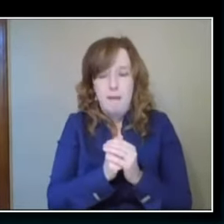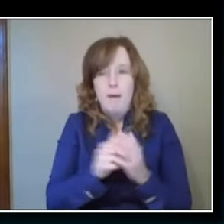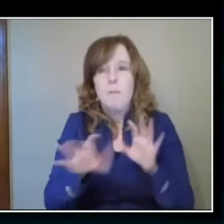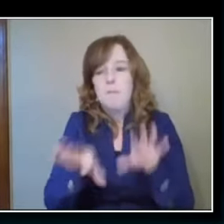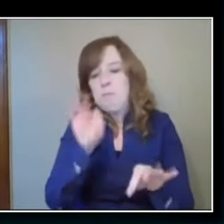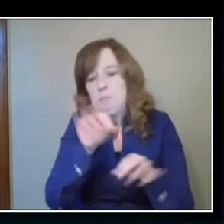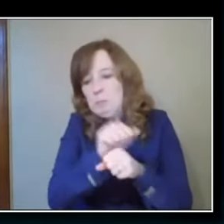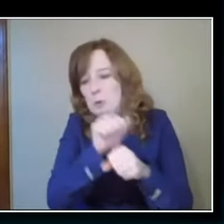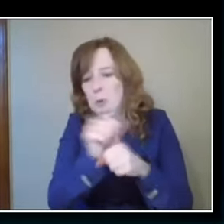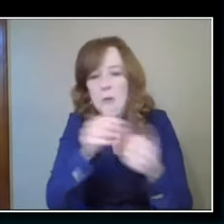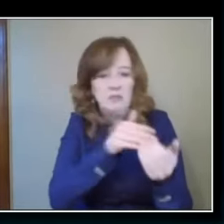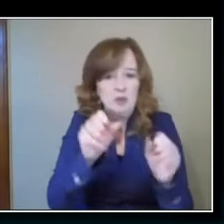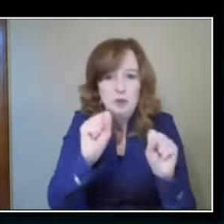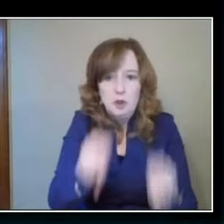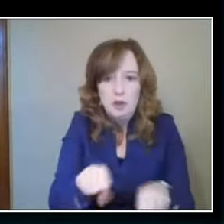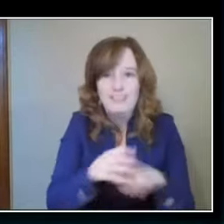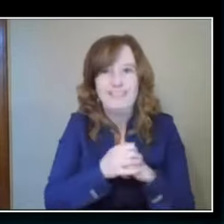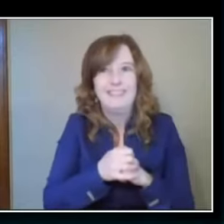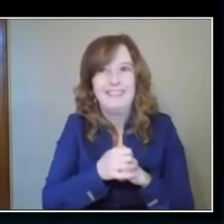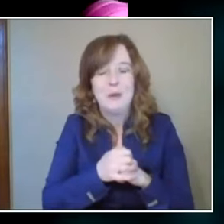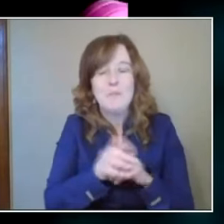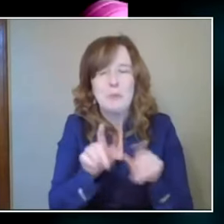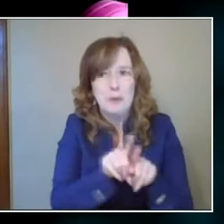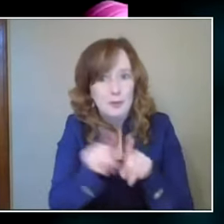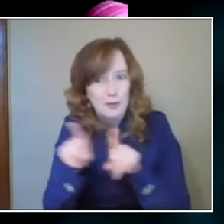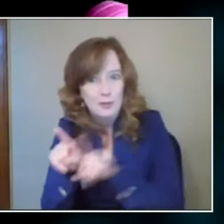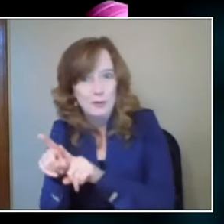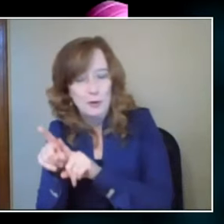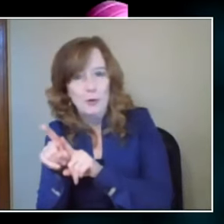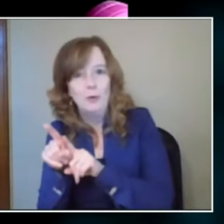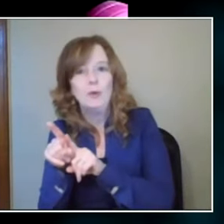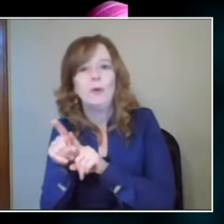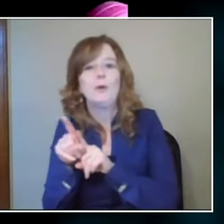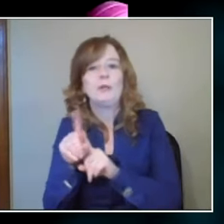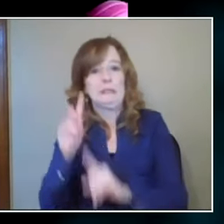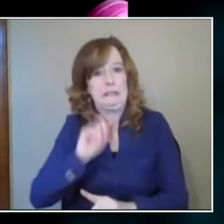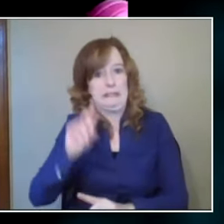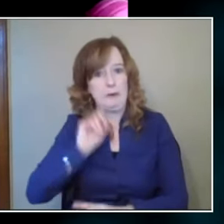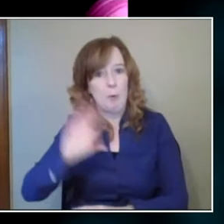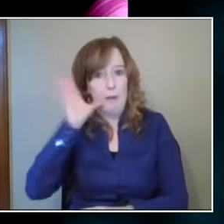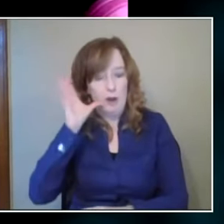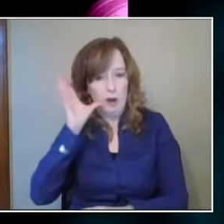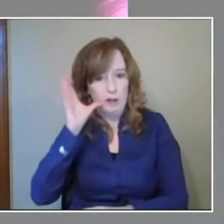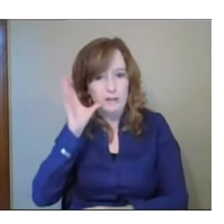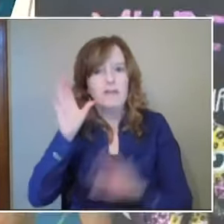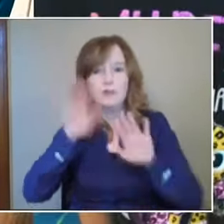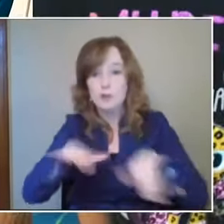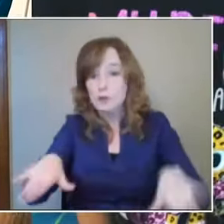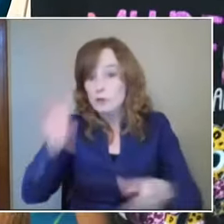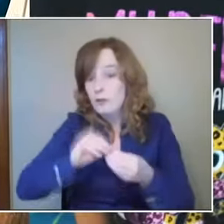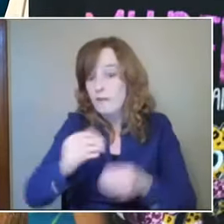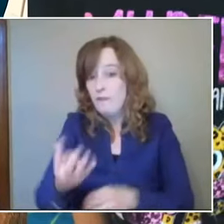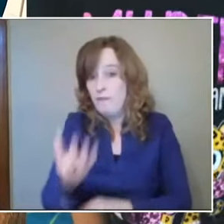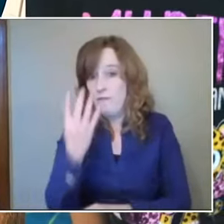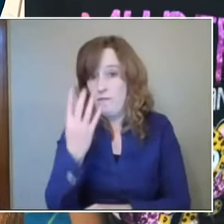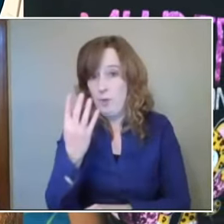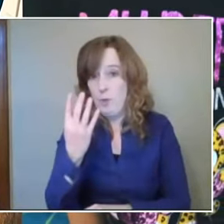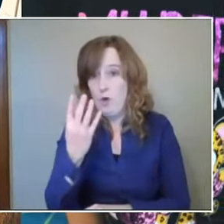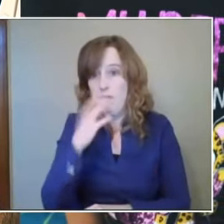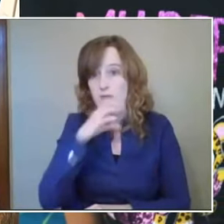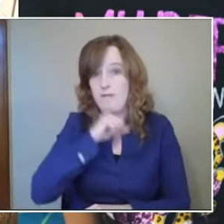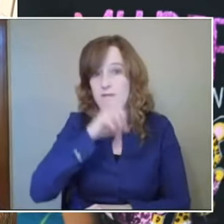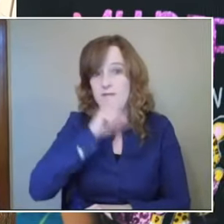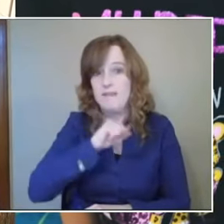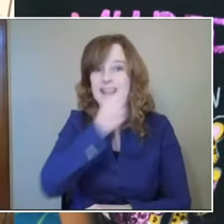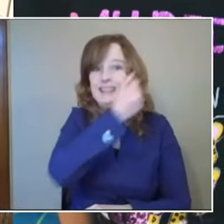then, also on top of all of that, she was a single parent to four children from ages 17